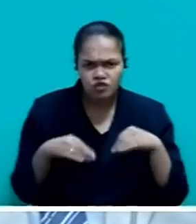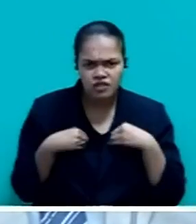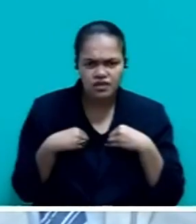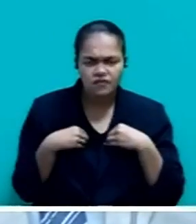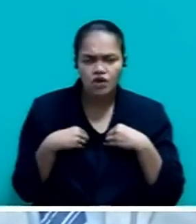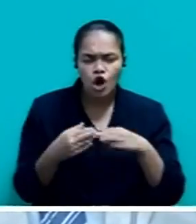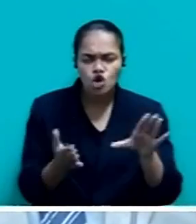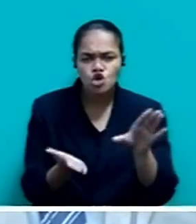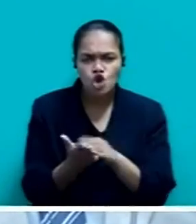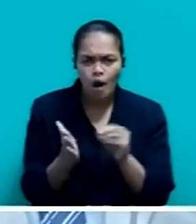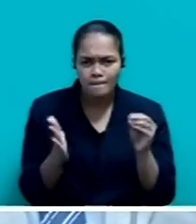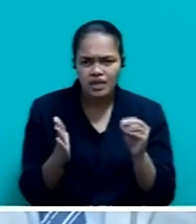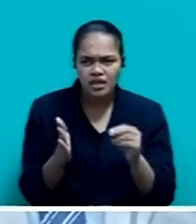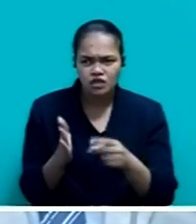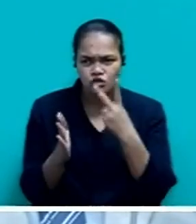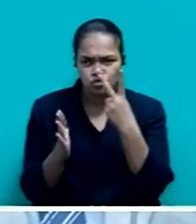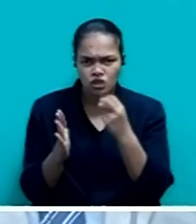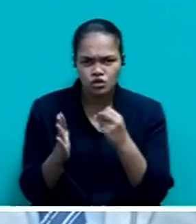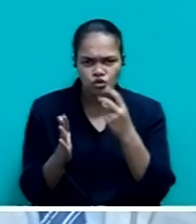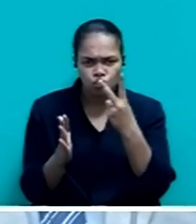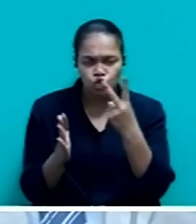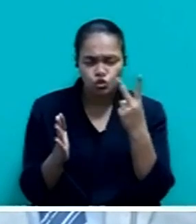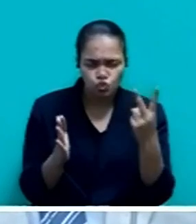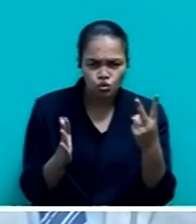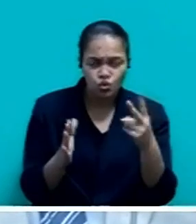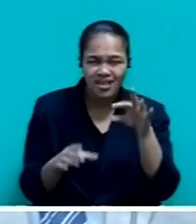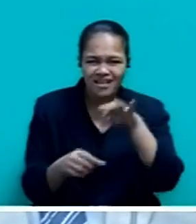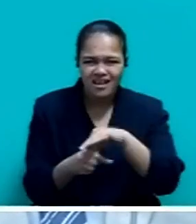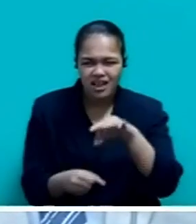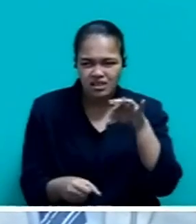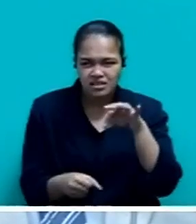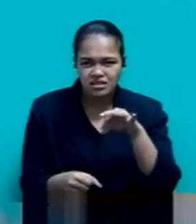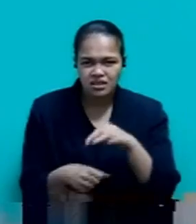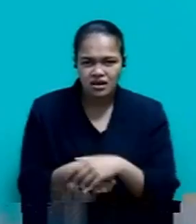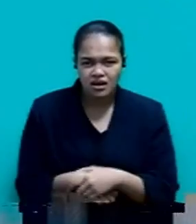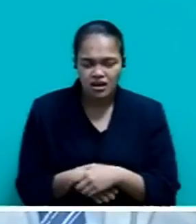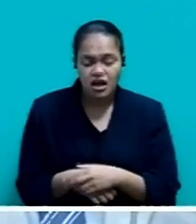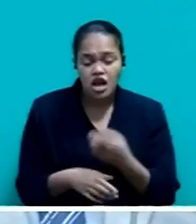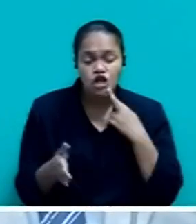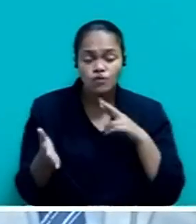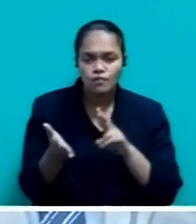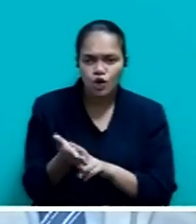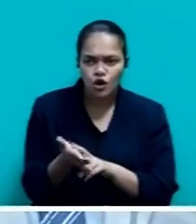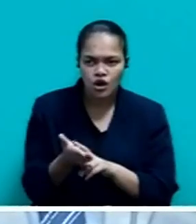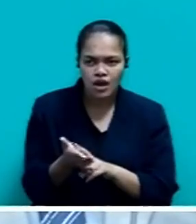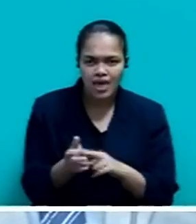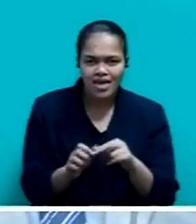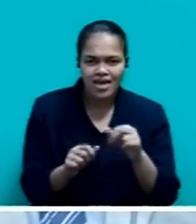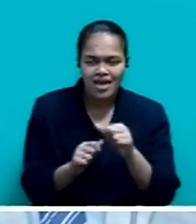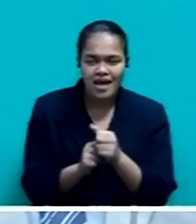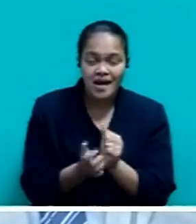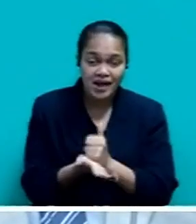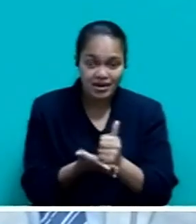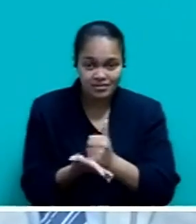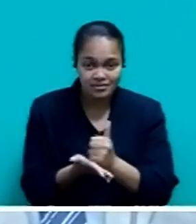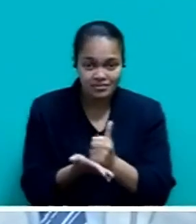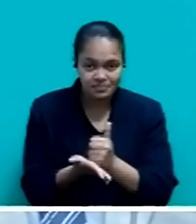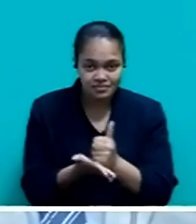2022 election report from the acting supervisor of election, received by the committee